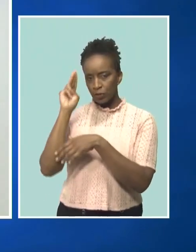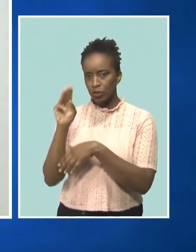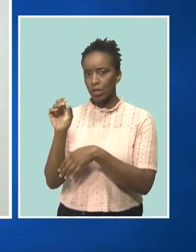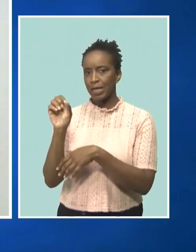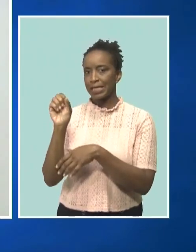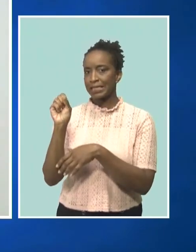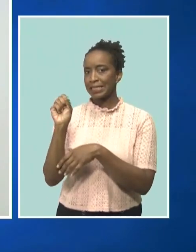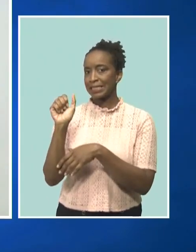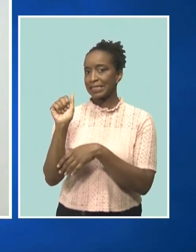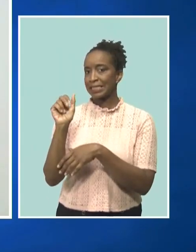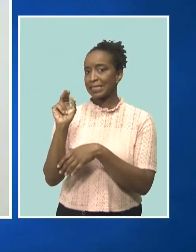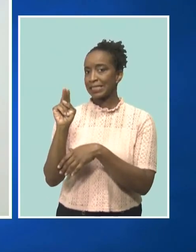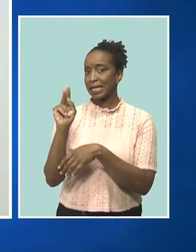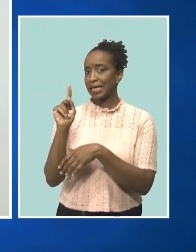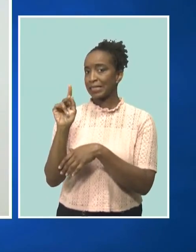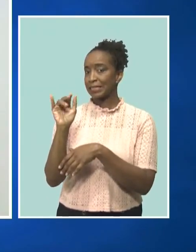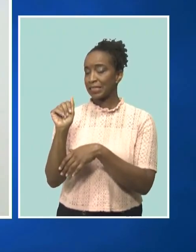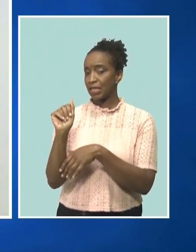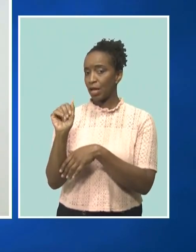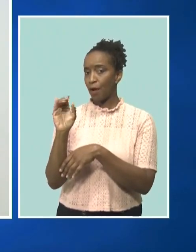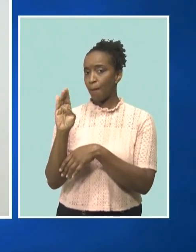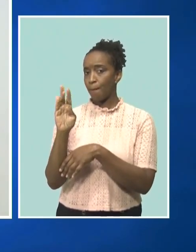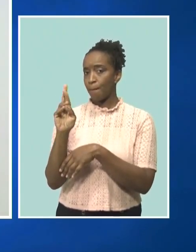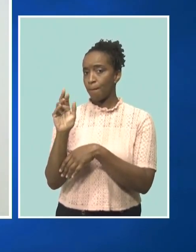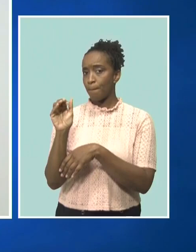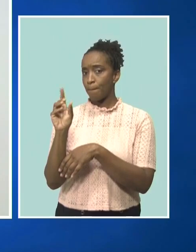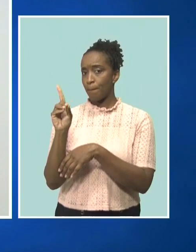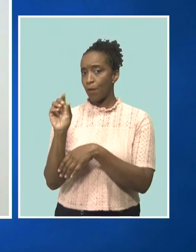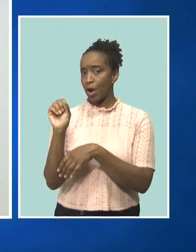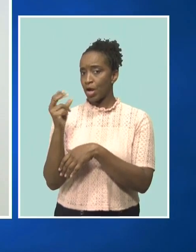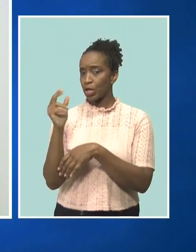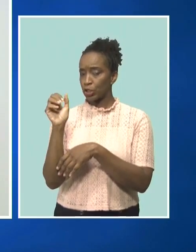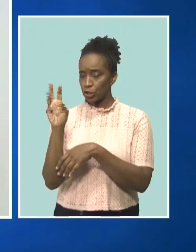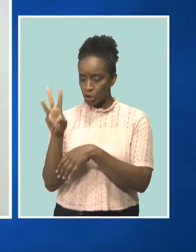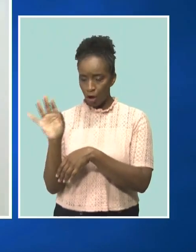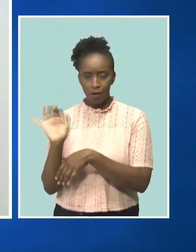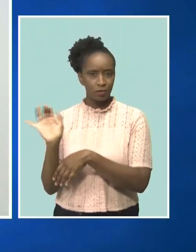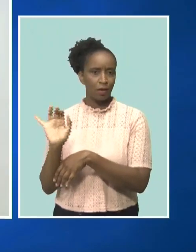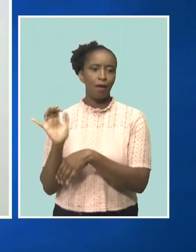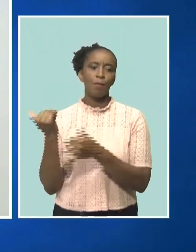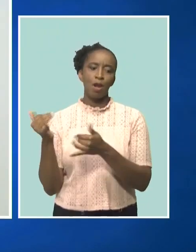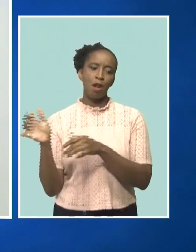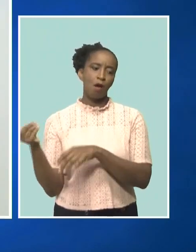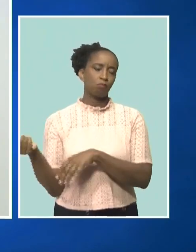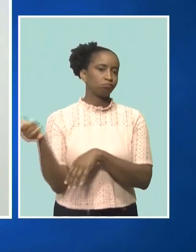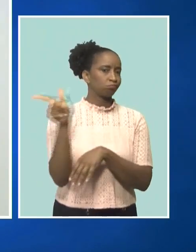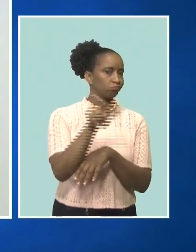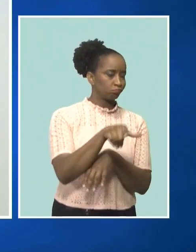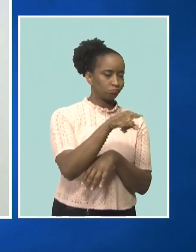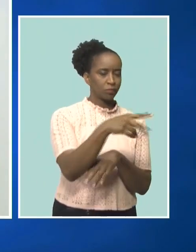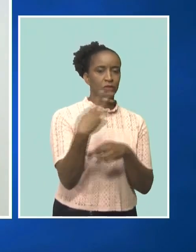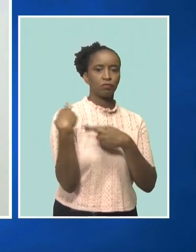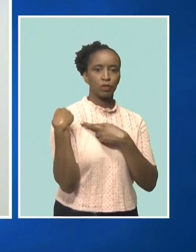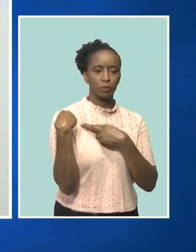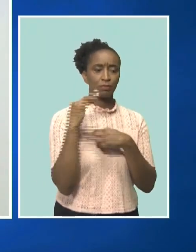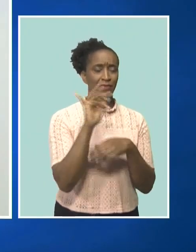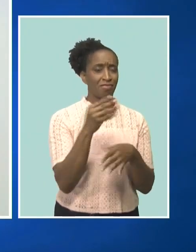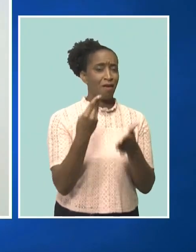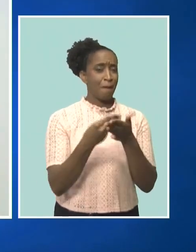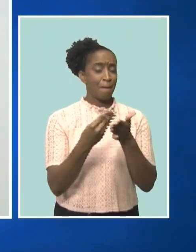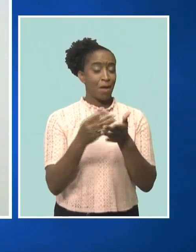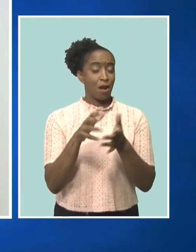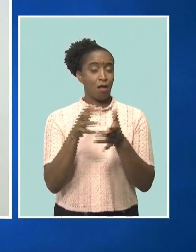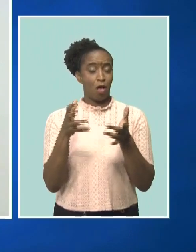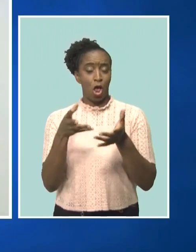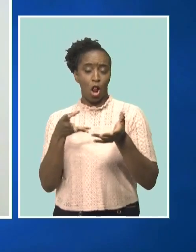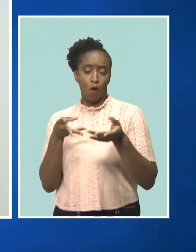It's a whole lot of money to spend, and it's a whole lot of responsibility. And I wish him well. But certainly it is a heavy lift for him as a minister,